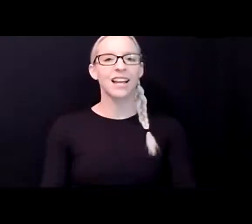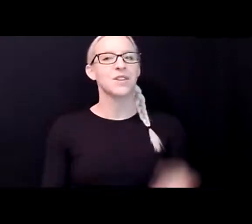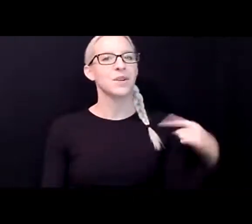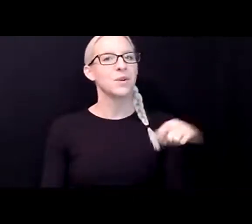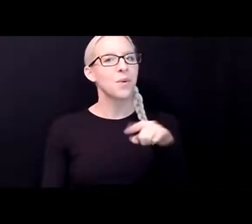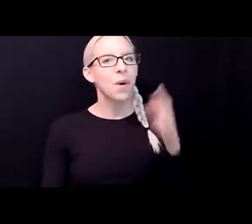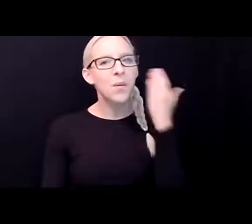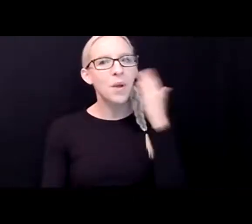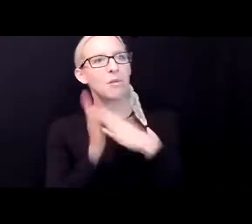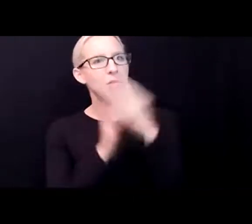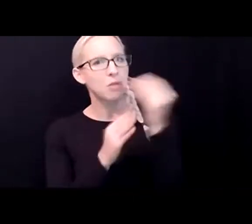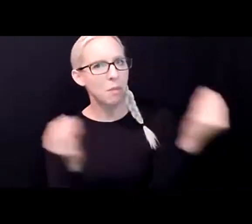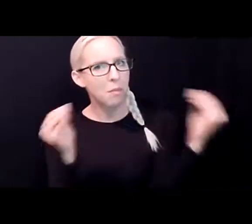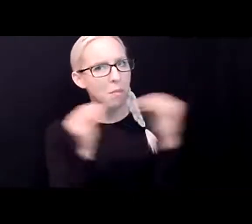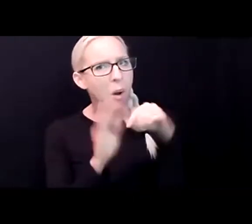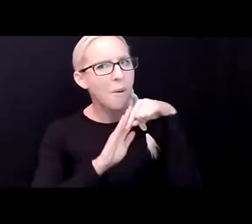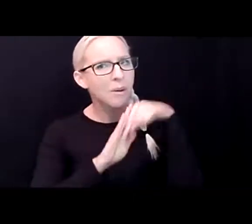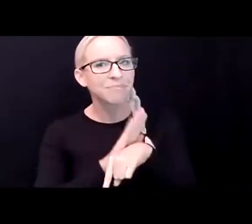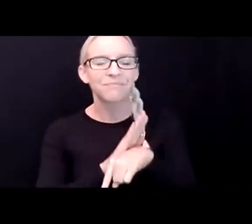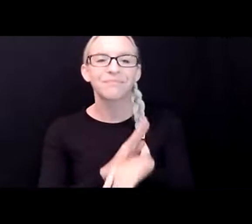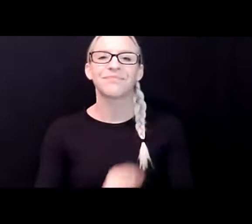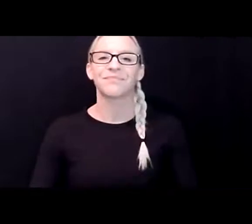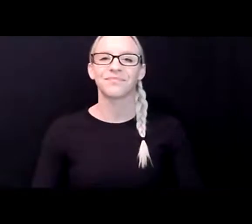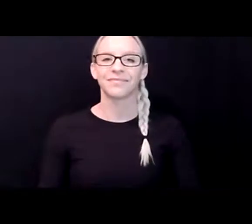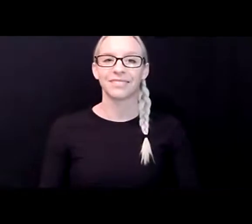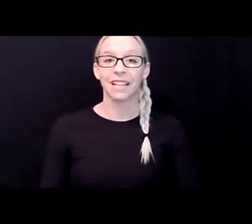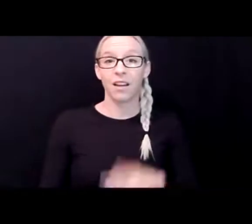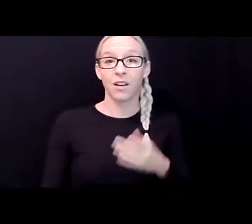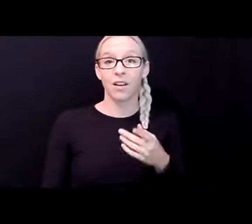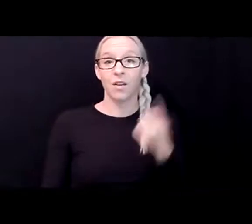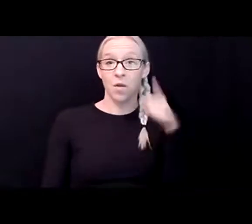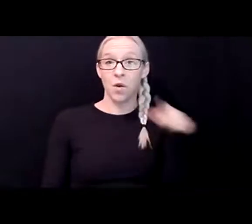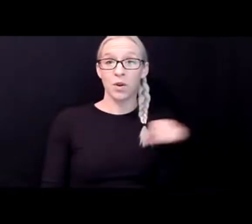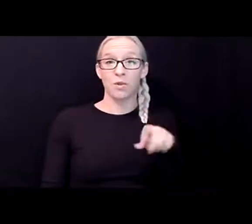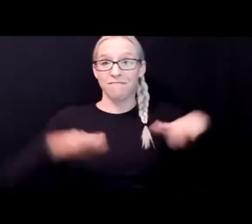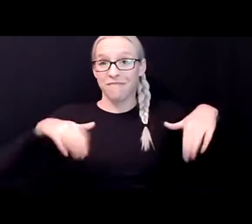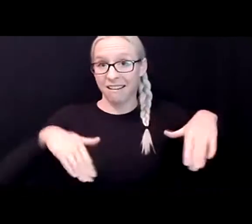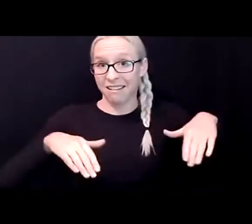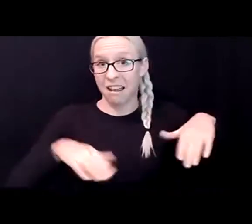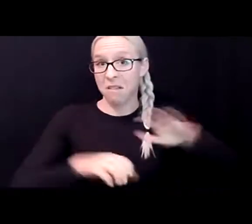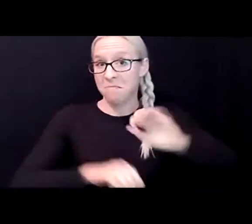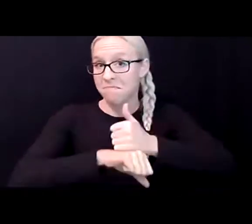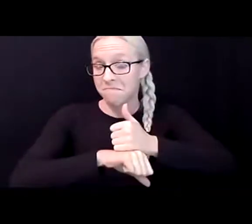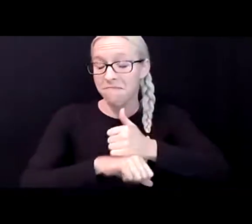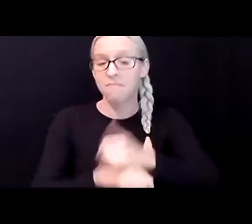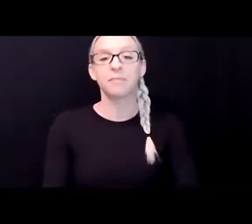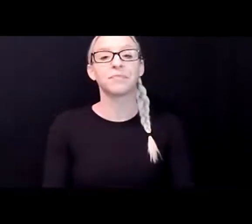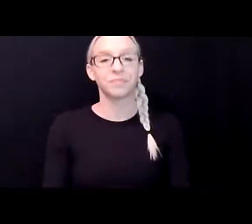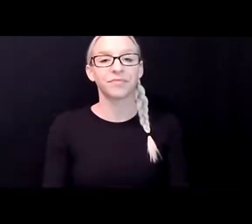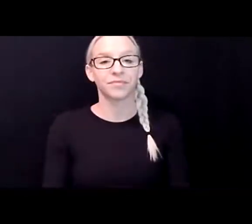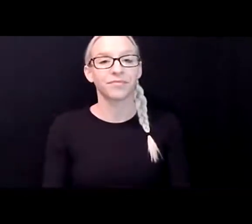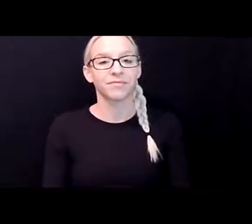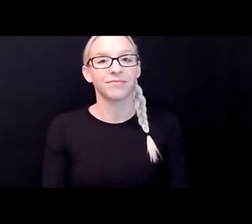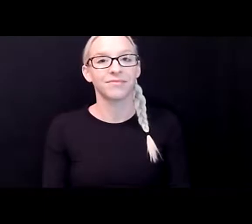some things you didn't know about special needs trust. And for those, hopefully this is a great learning opportunity for the bulk of you, about 68%. So